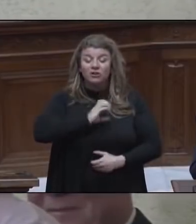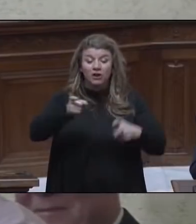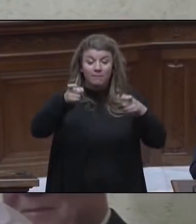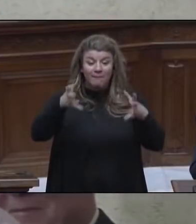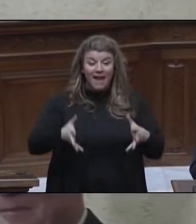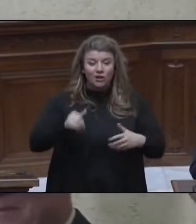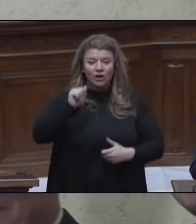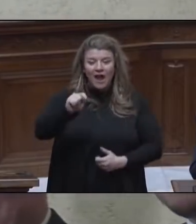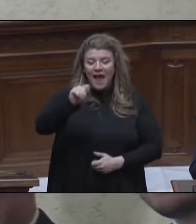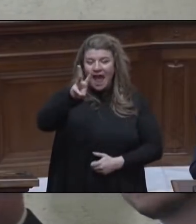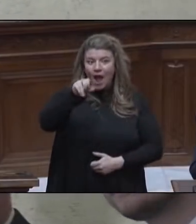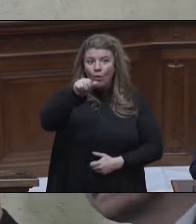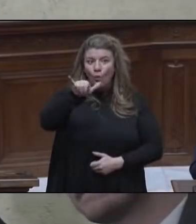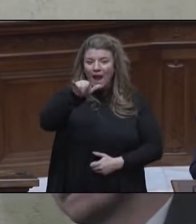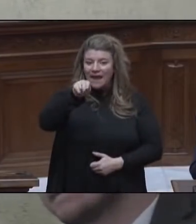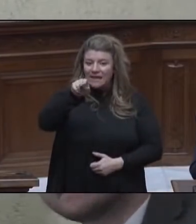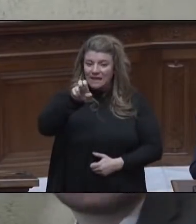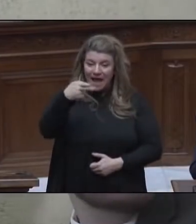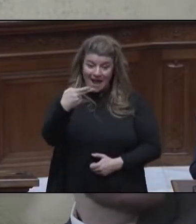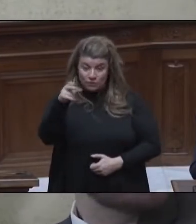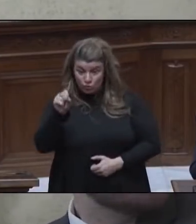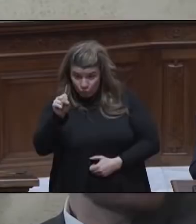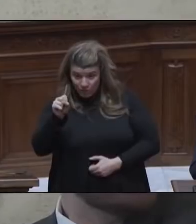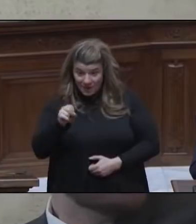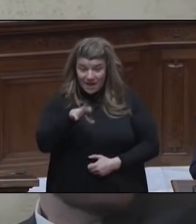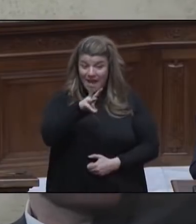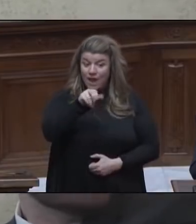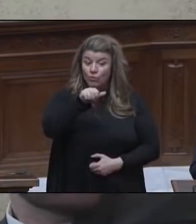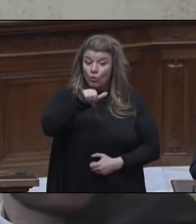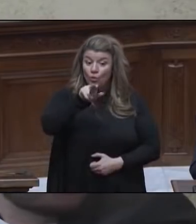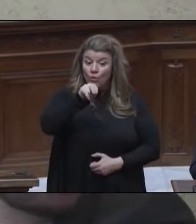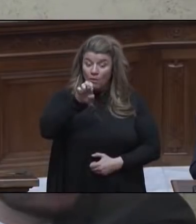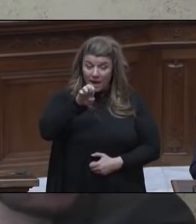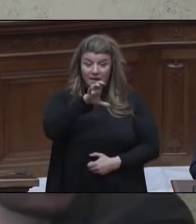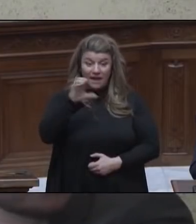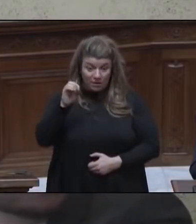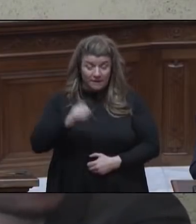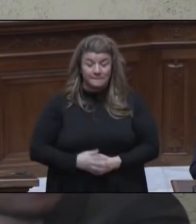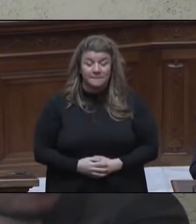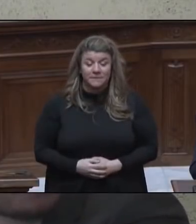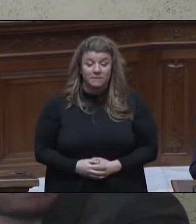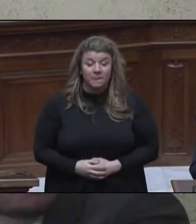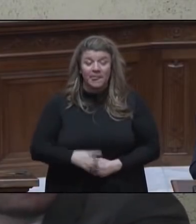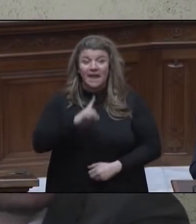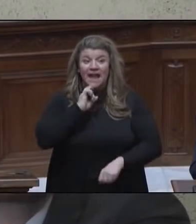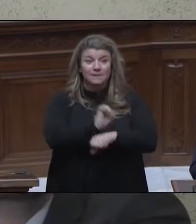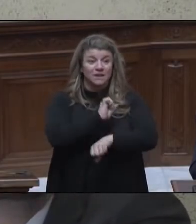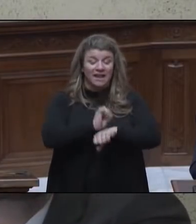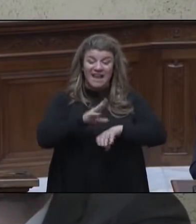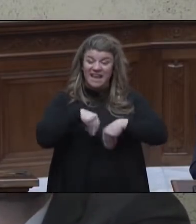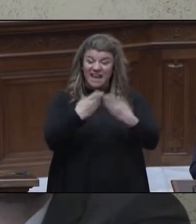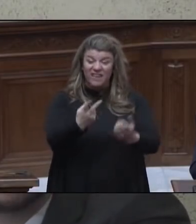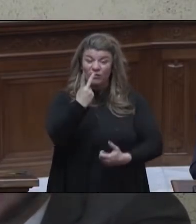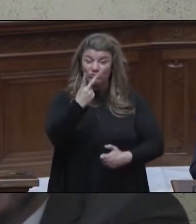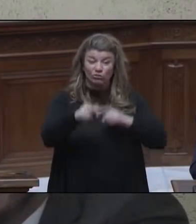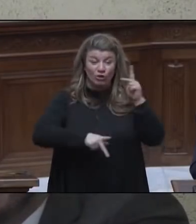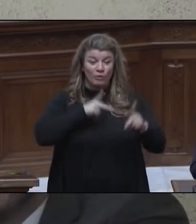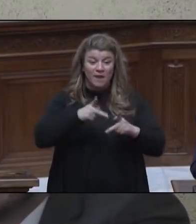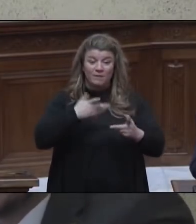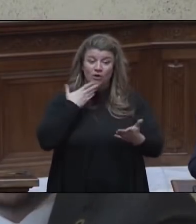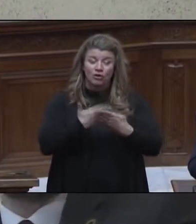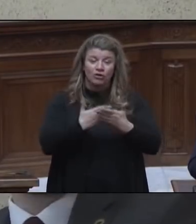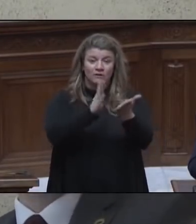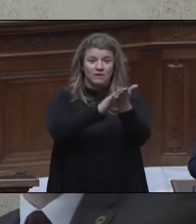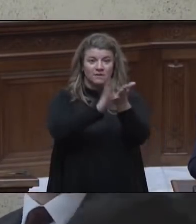manager at Wayne High School in Wayne County. Absolutely, could you give these people an